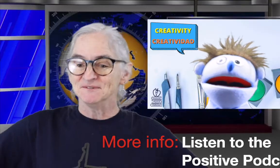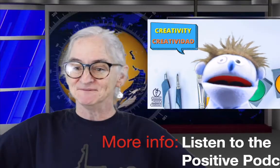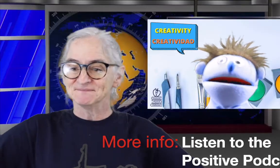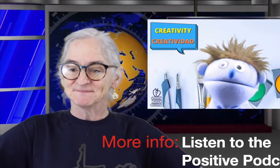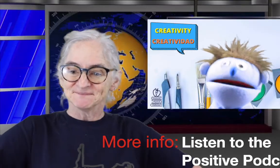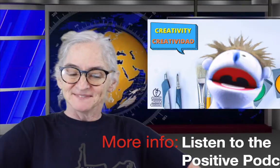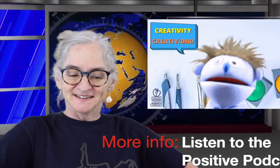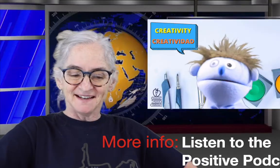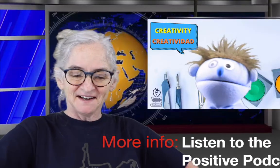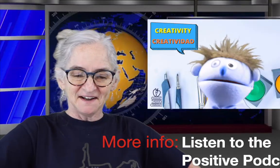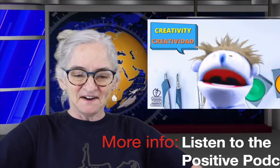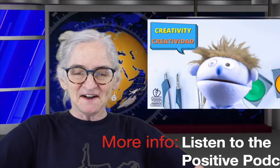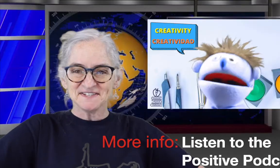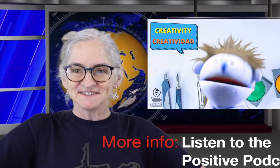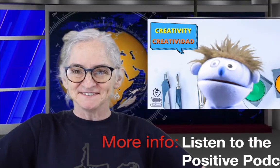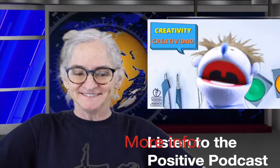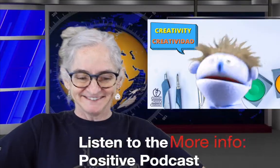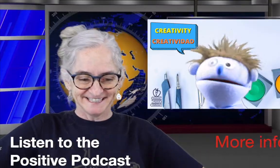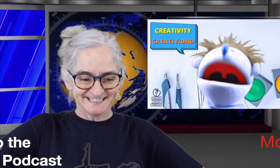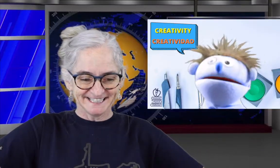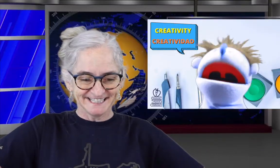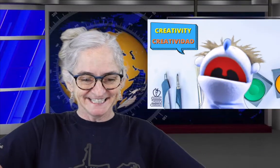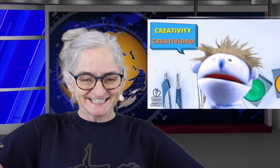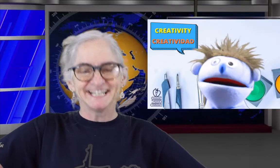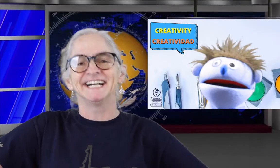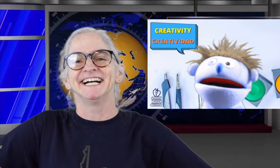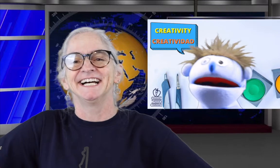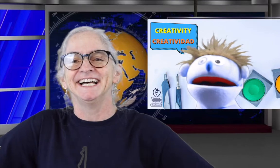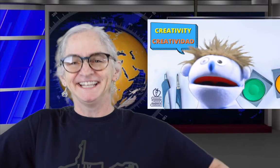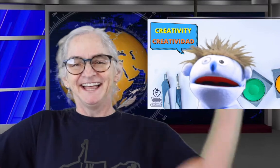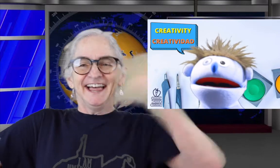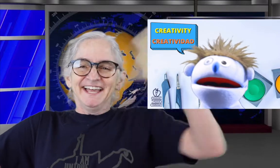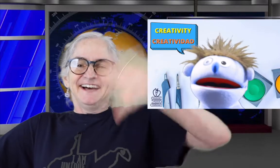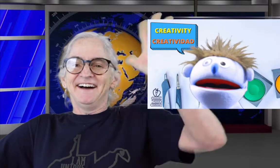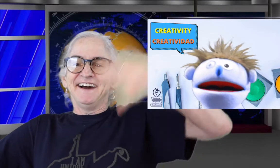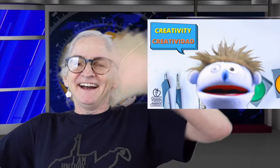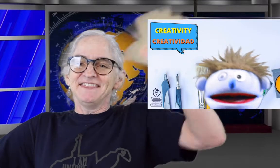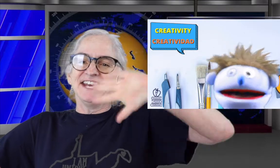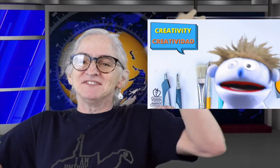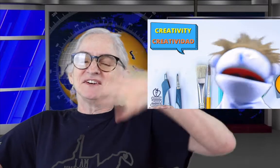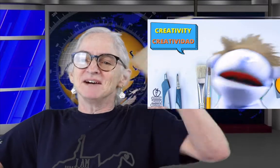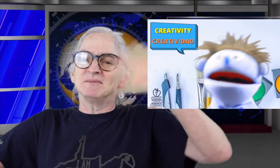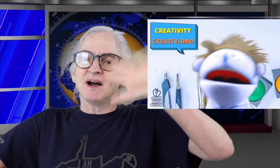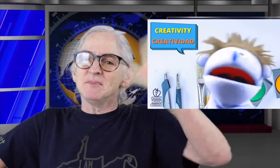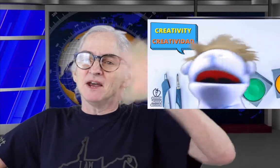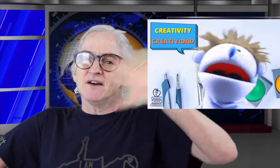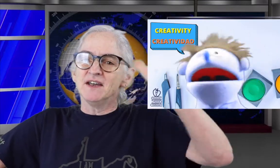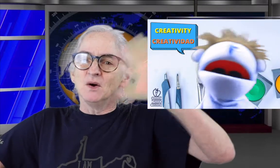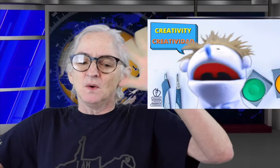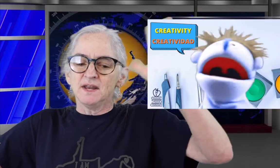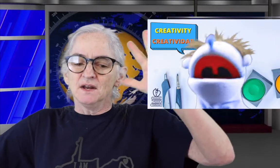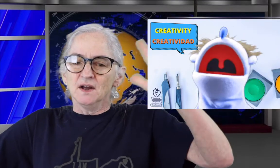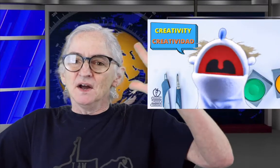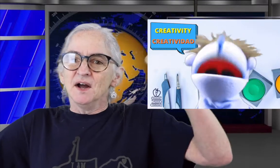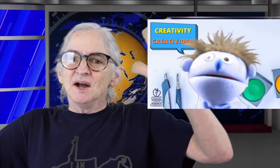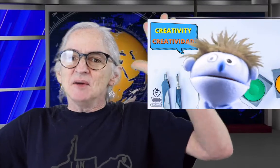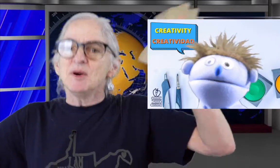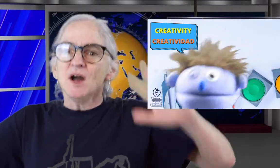cool. Yeah, awesome. Thank you for sharing that, Mrs. All right, thanks for coming by, Perry.